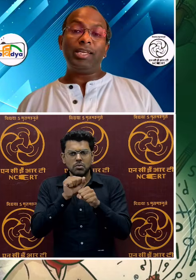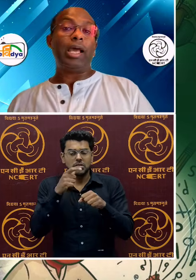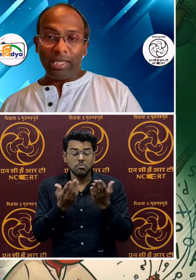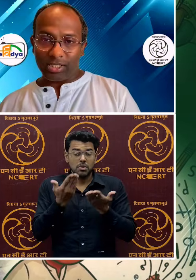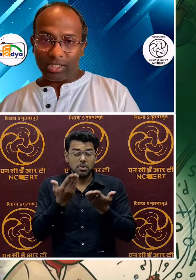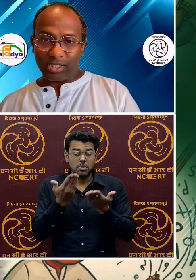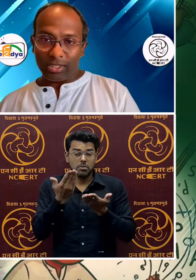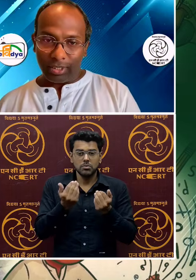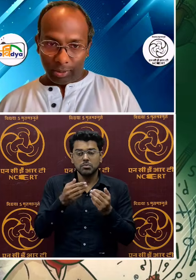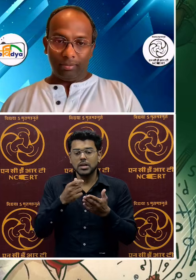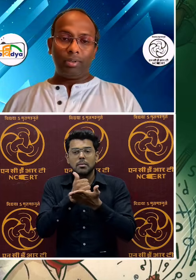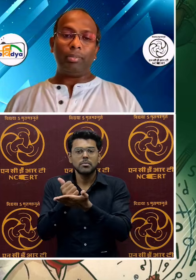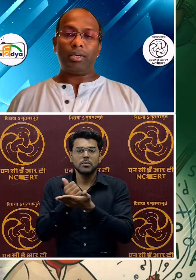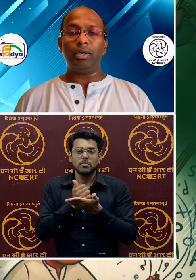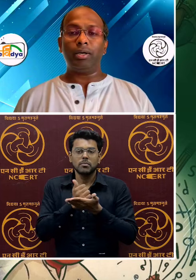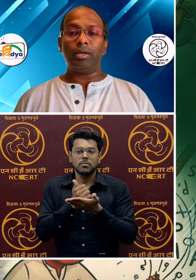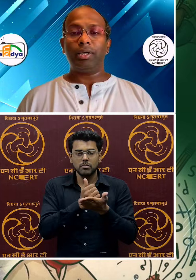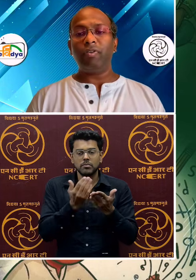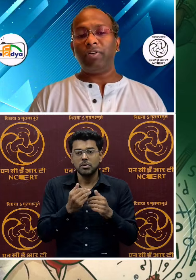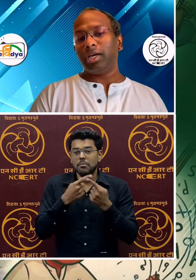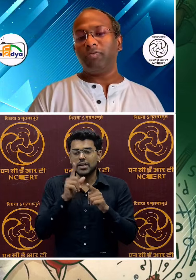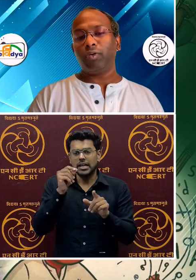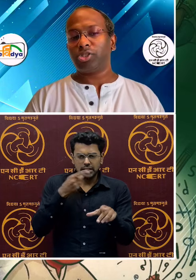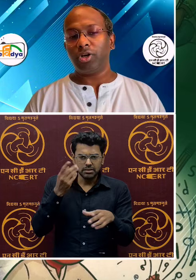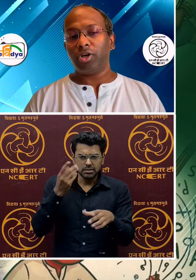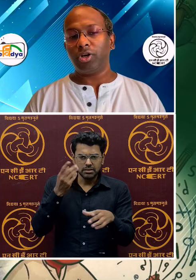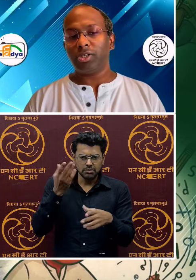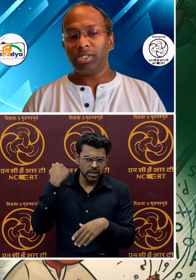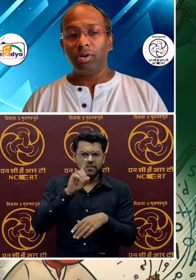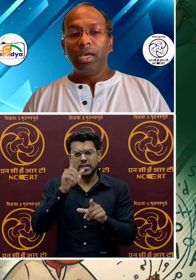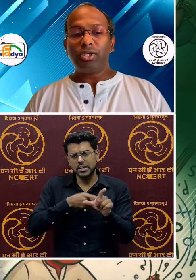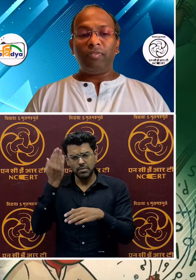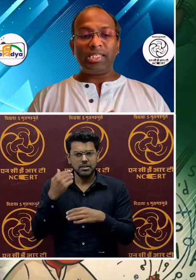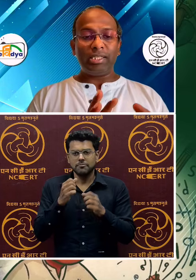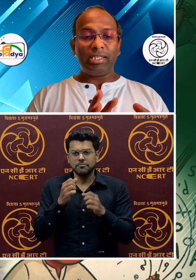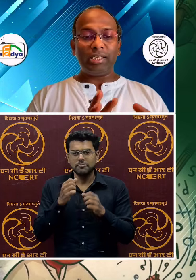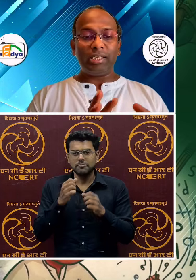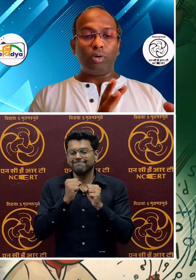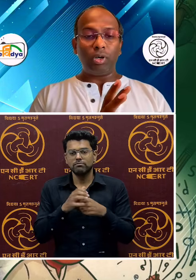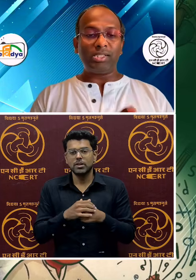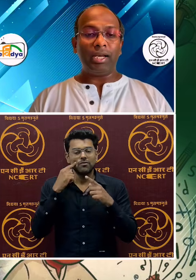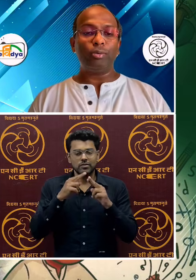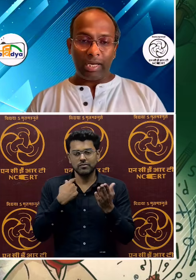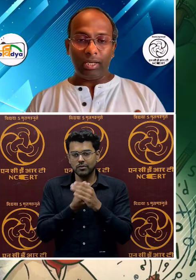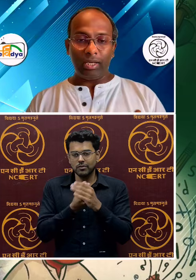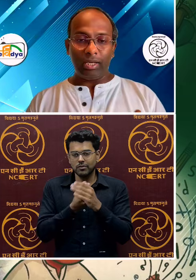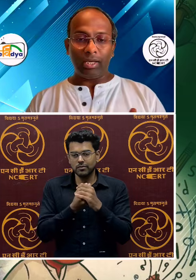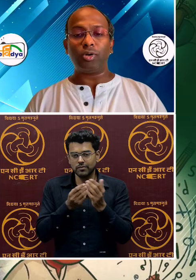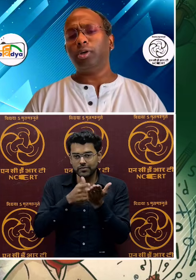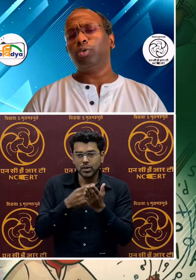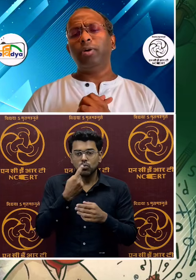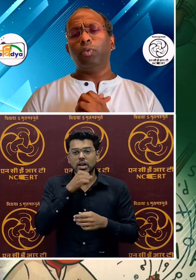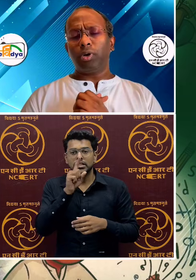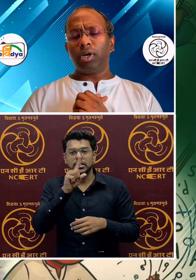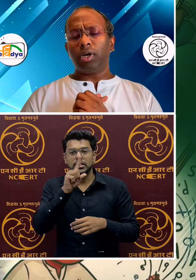possibility to help these children today. But 10-15 years before, it was not so. So if we see the rural child who is 10 years